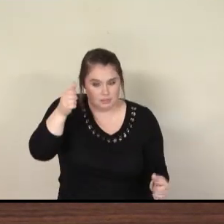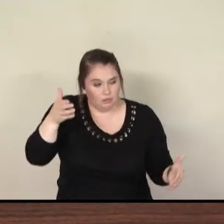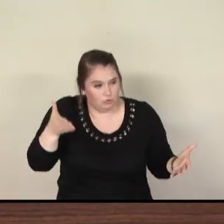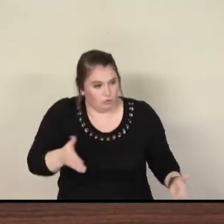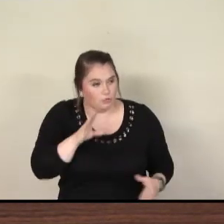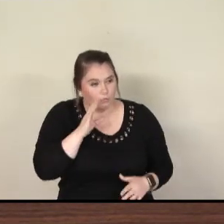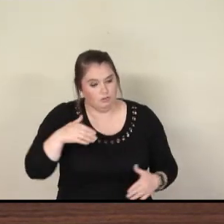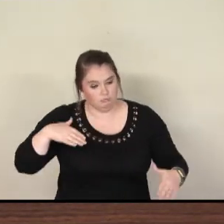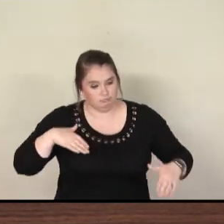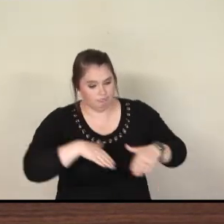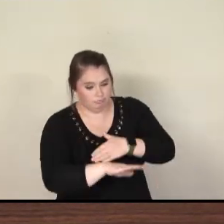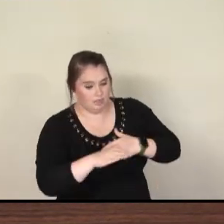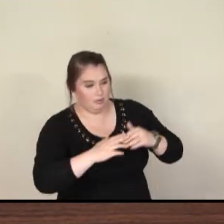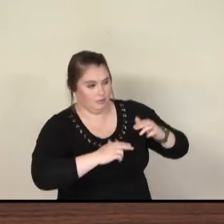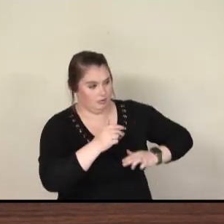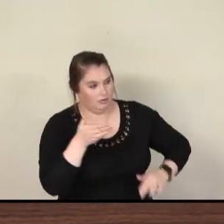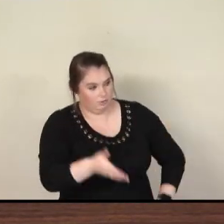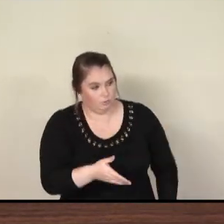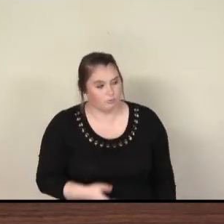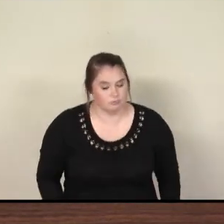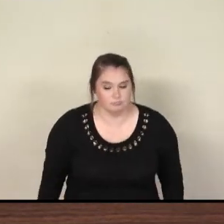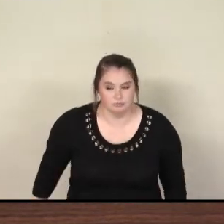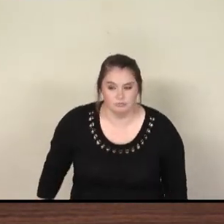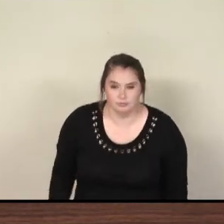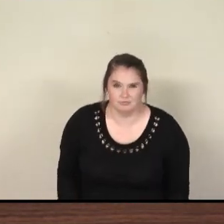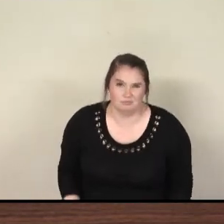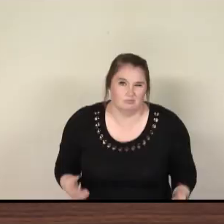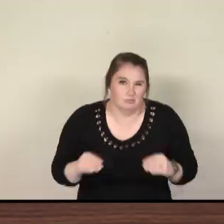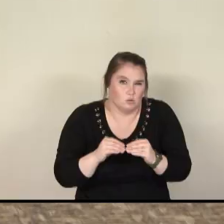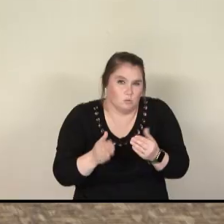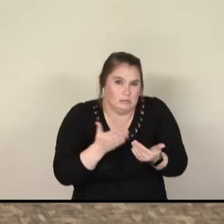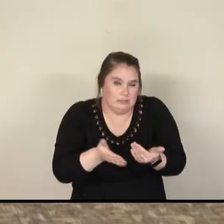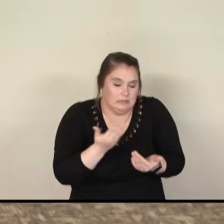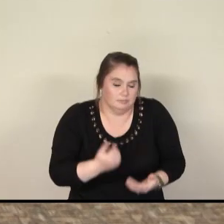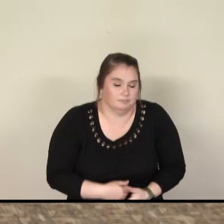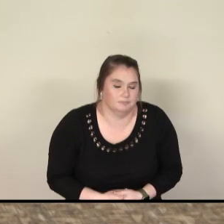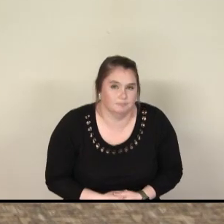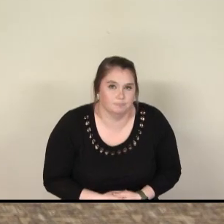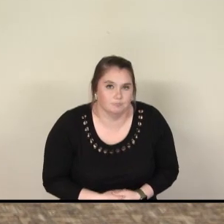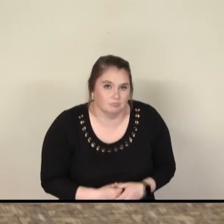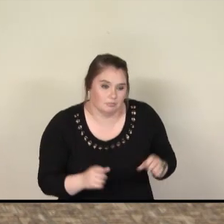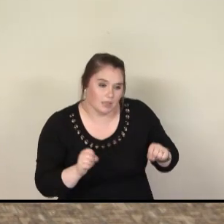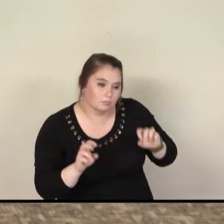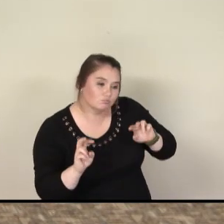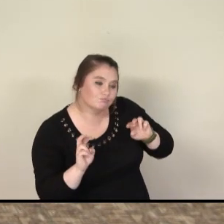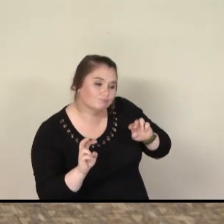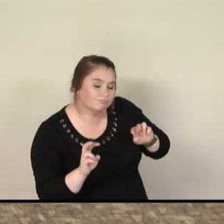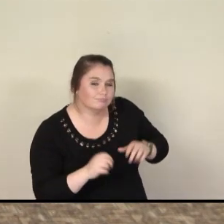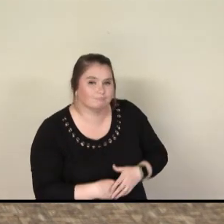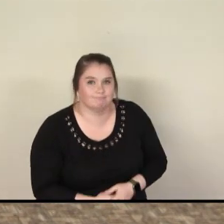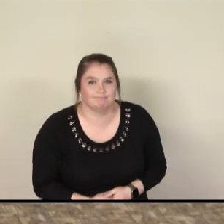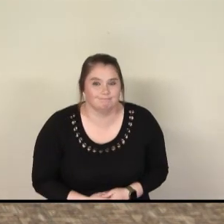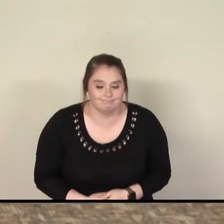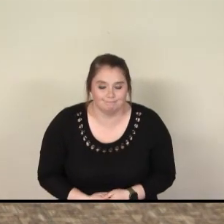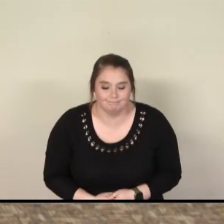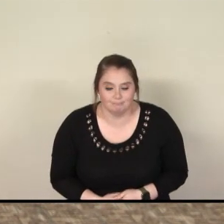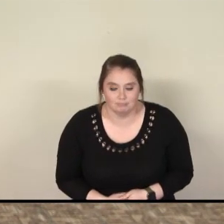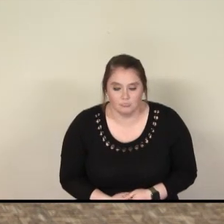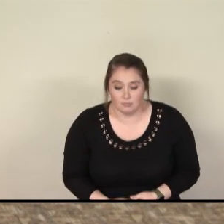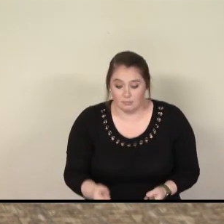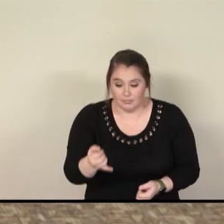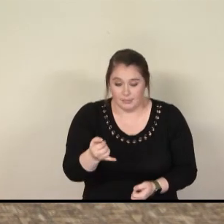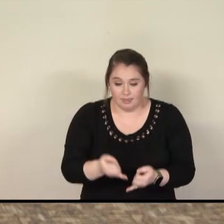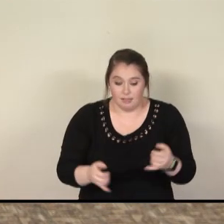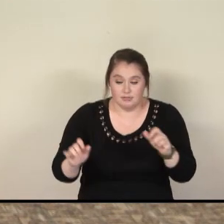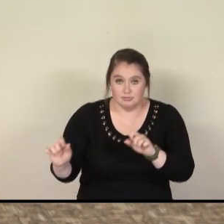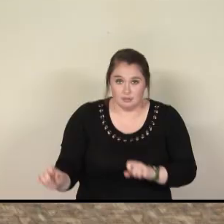they have their own entry point. Yeah, thanks. Just makes it easier. Keep up with them. And then the last